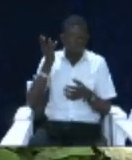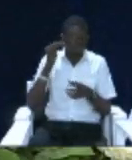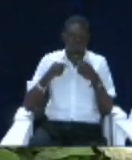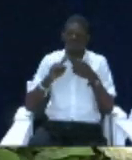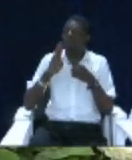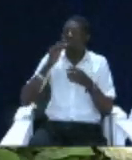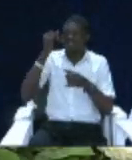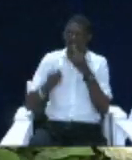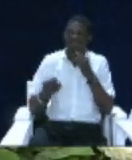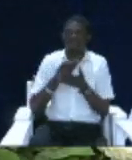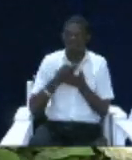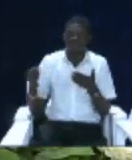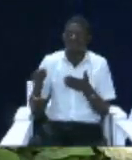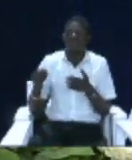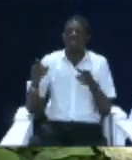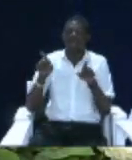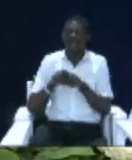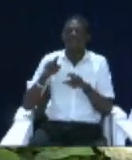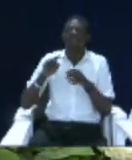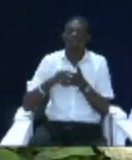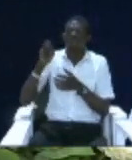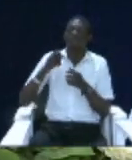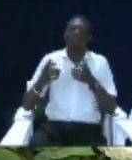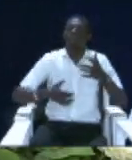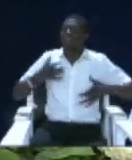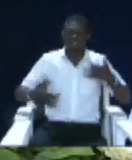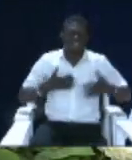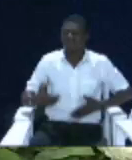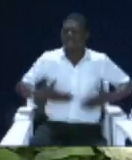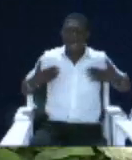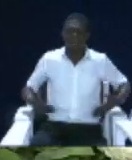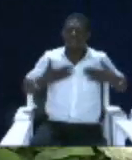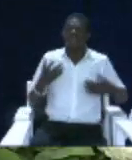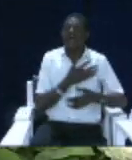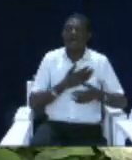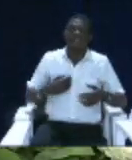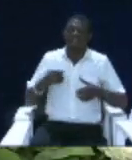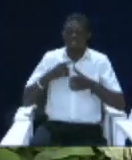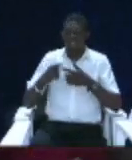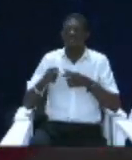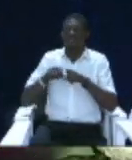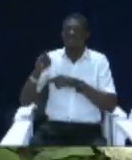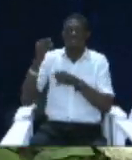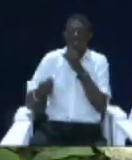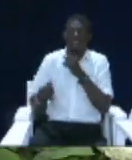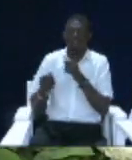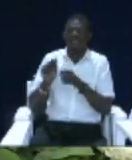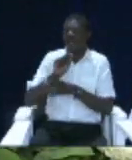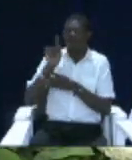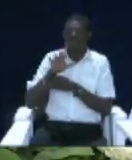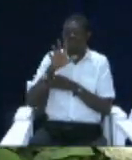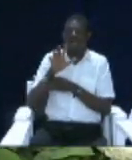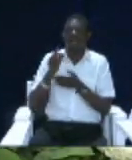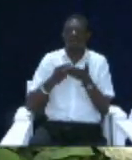the last time you will fail exam. I jumped up with excitement. And then during the last Abuja Special Legal